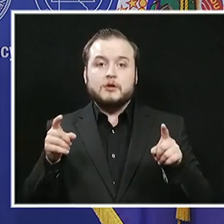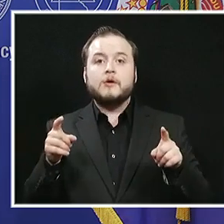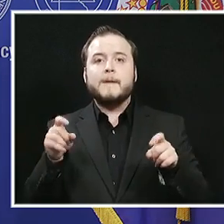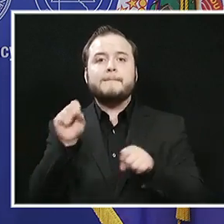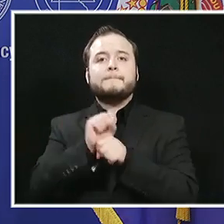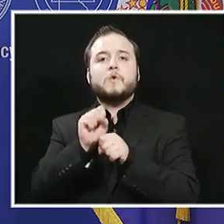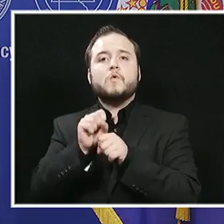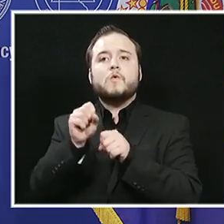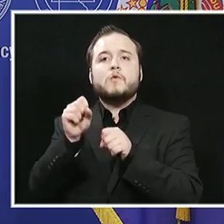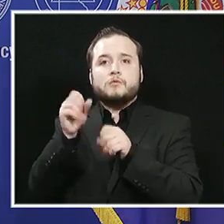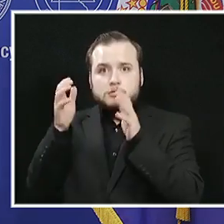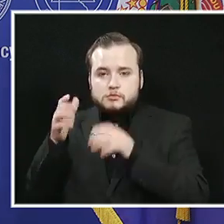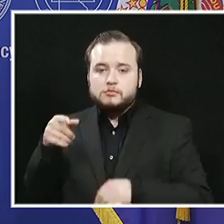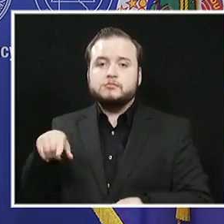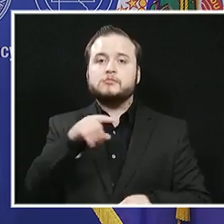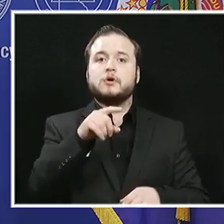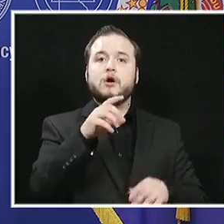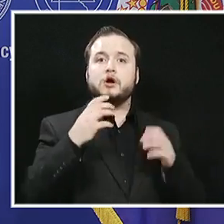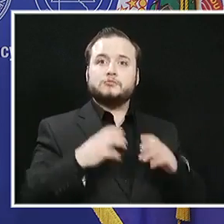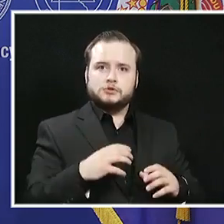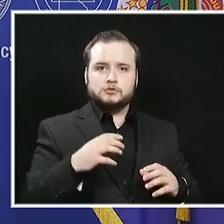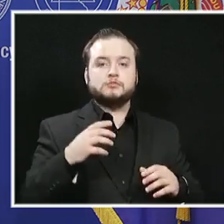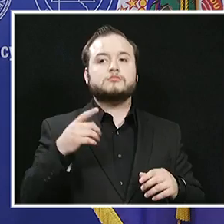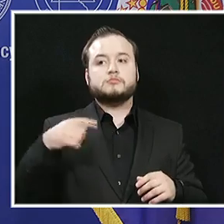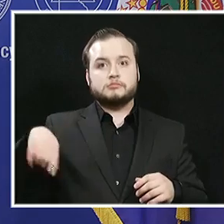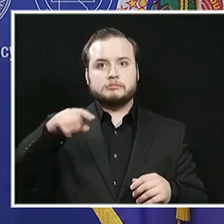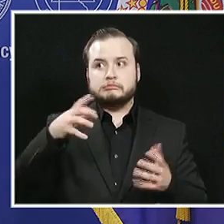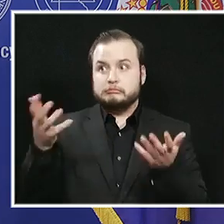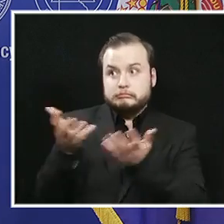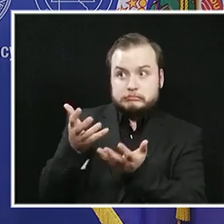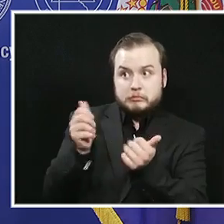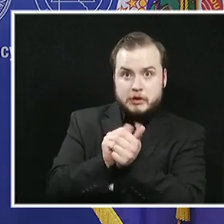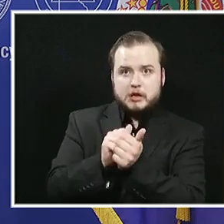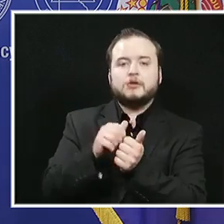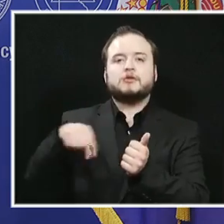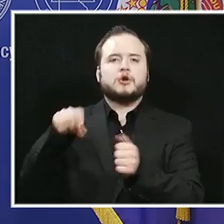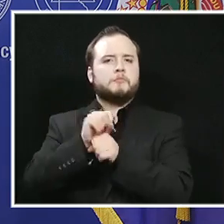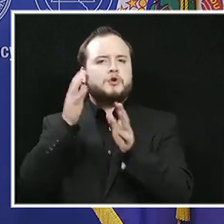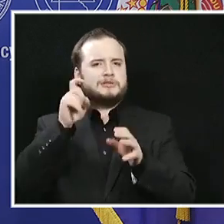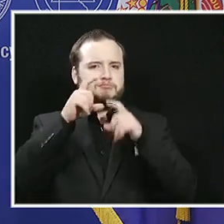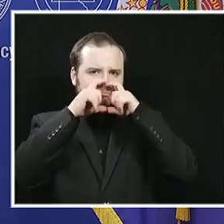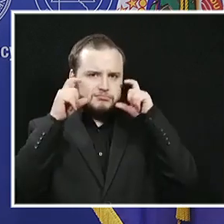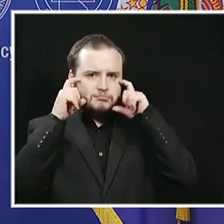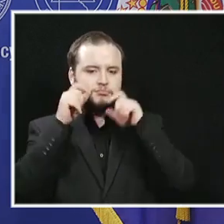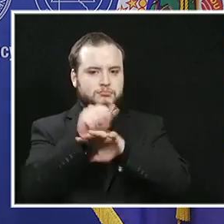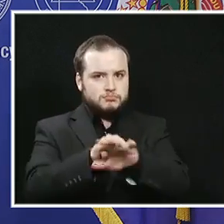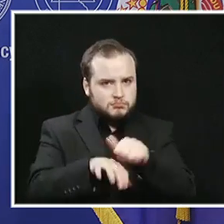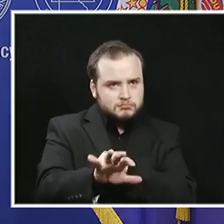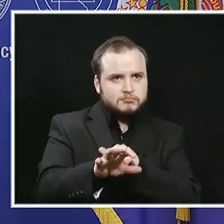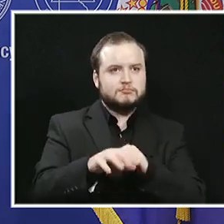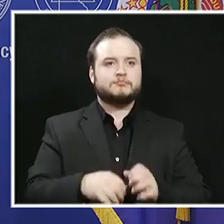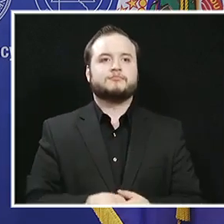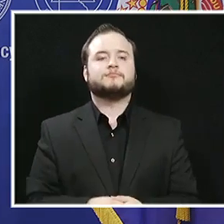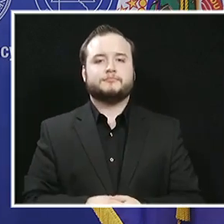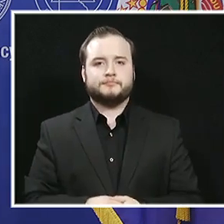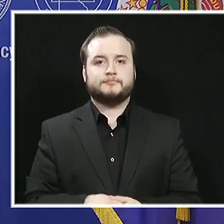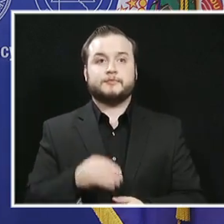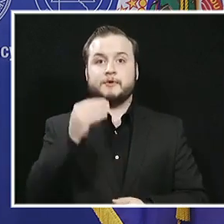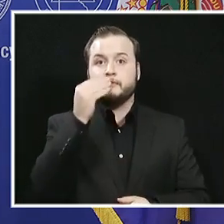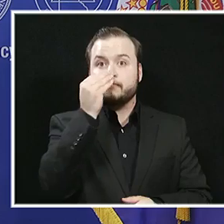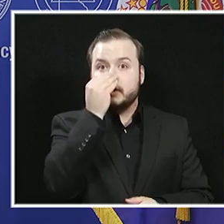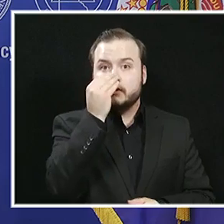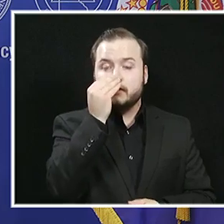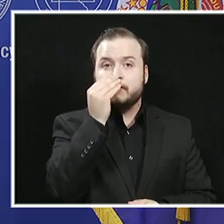curbside pickup and delivery, you know, we're learning a lot from the pizza delivery guys, the food delivery guys, the floral shops and what have you in terms of how they've gotten this